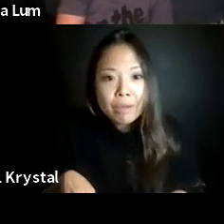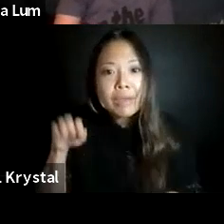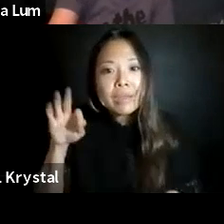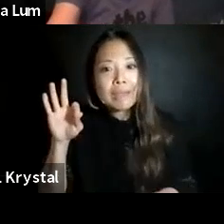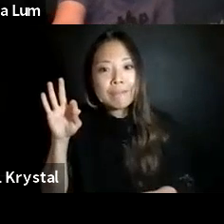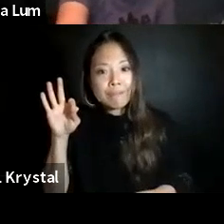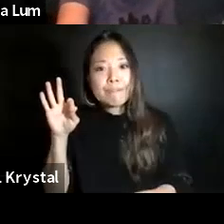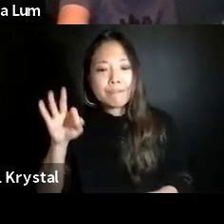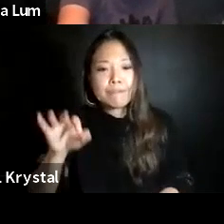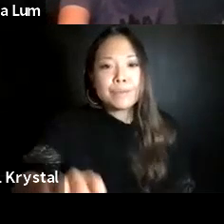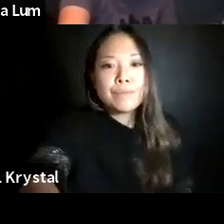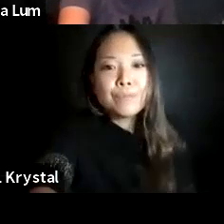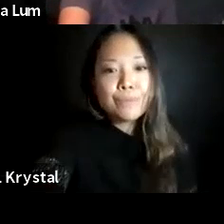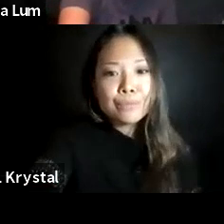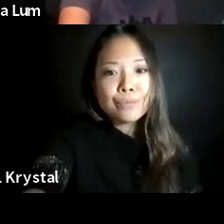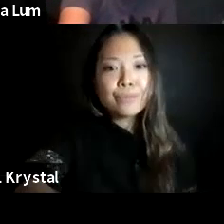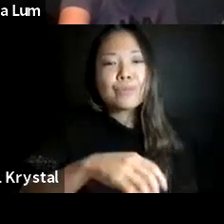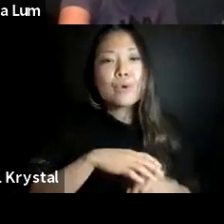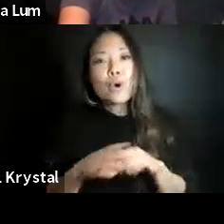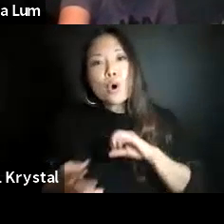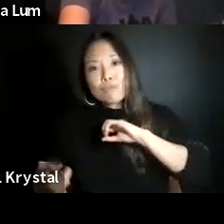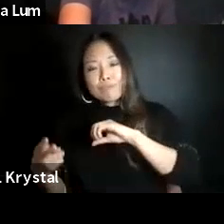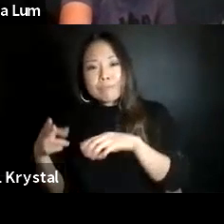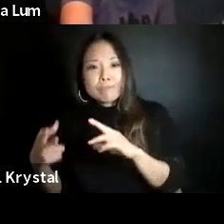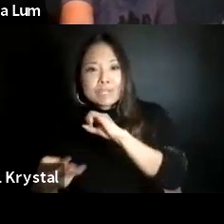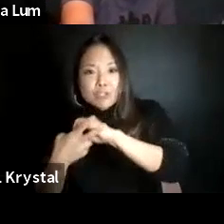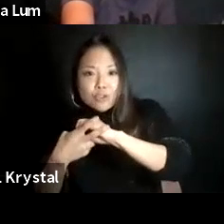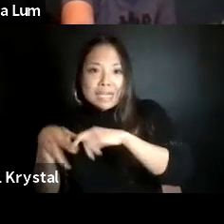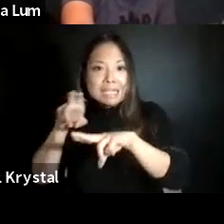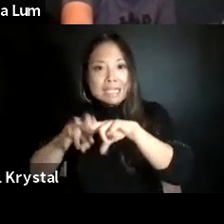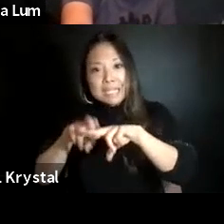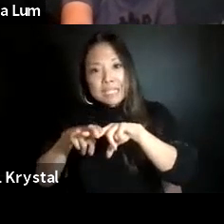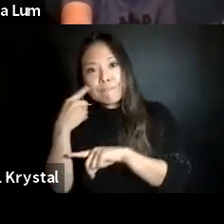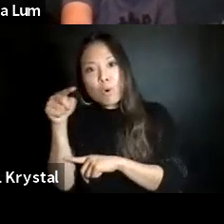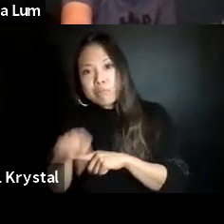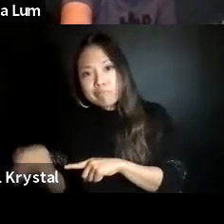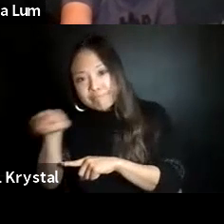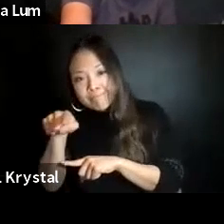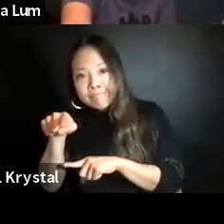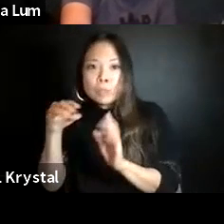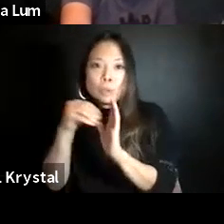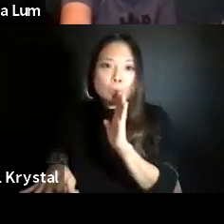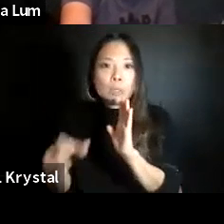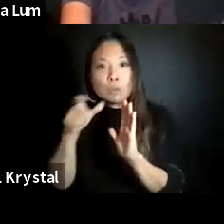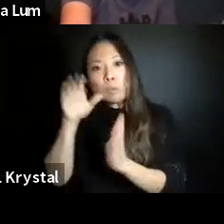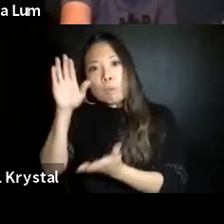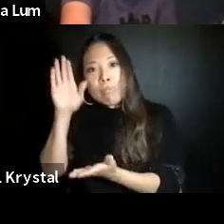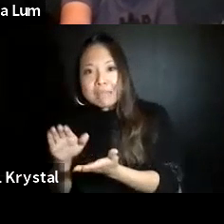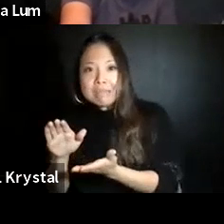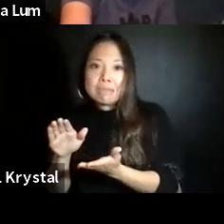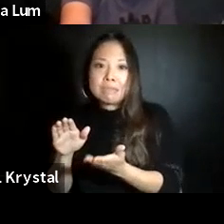specifically economically disadvantaged schools, I think all of those are possibilities, but I